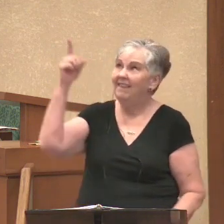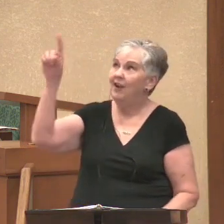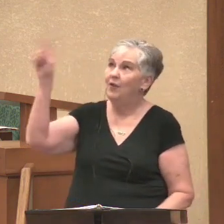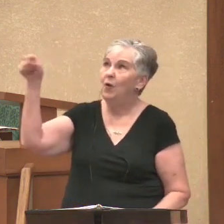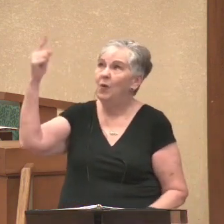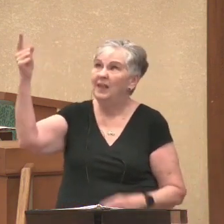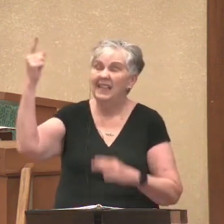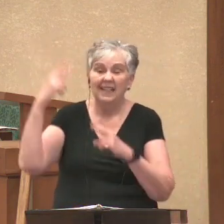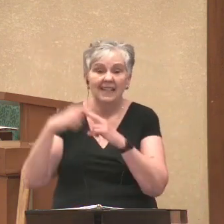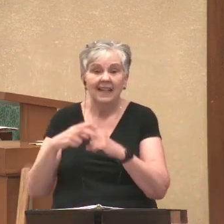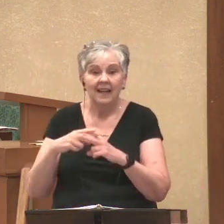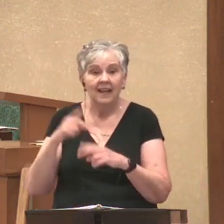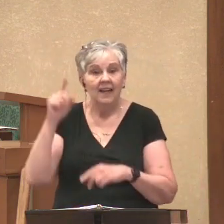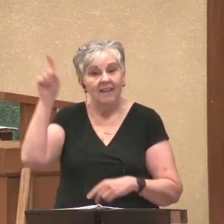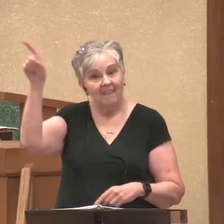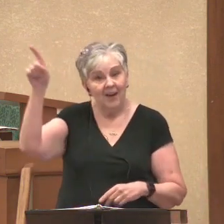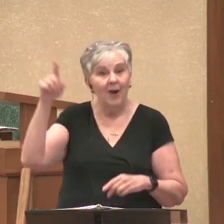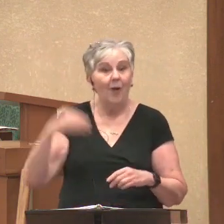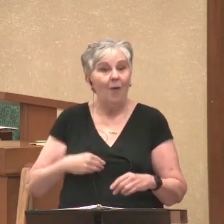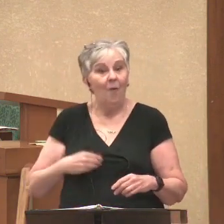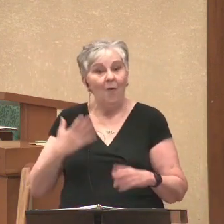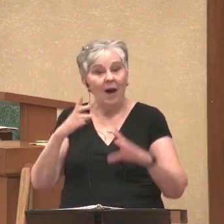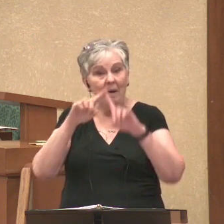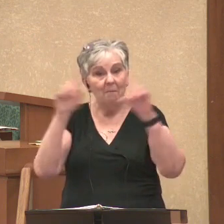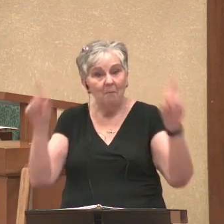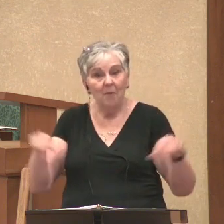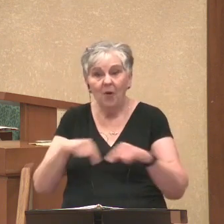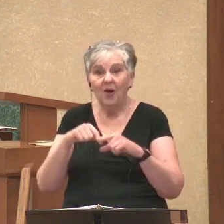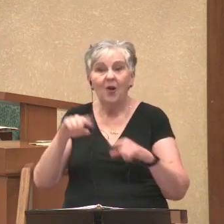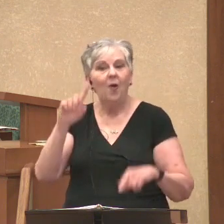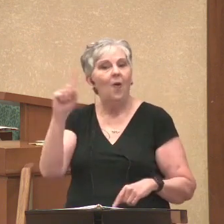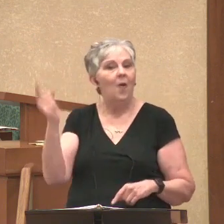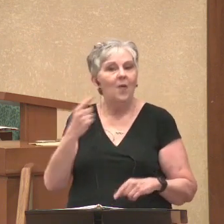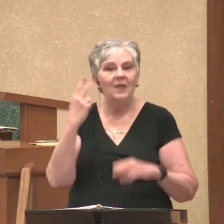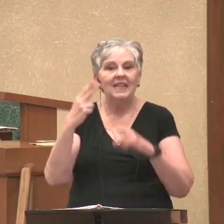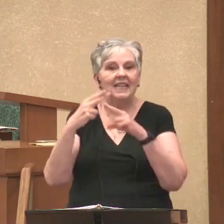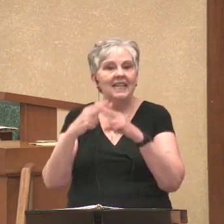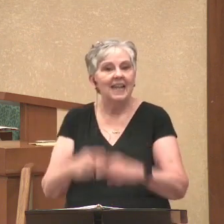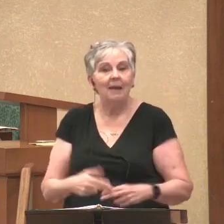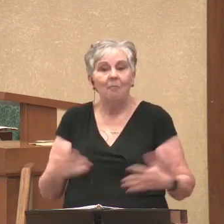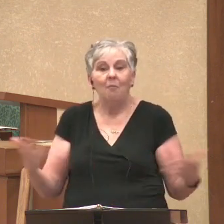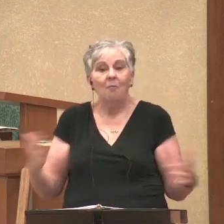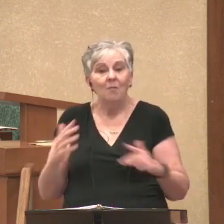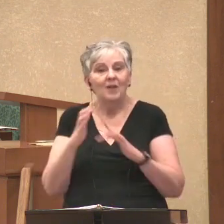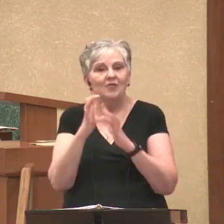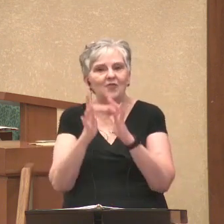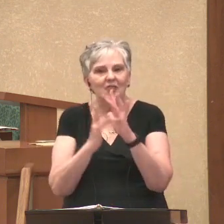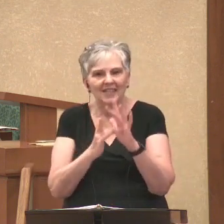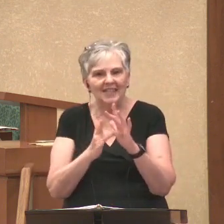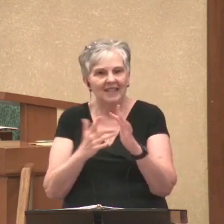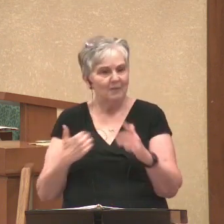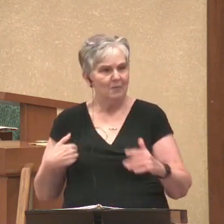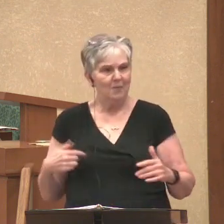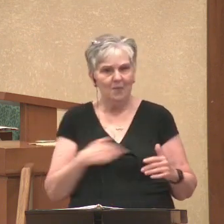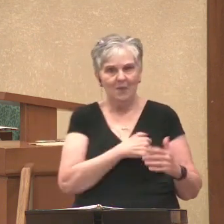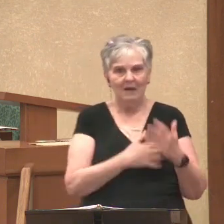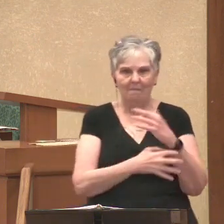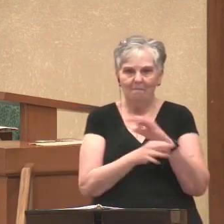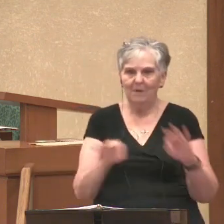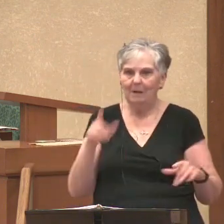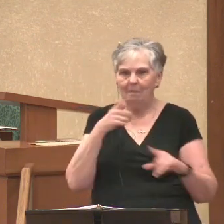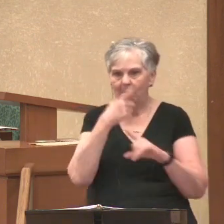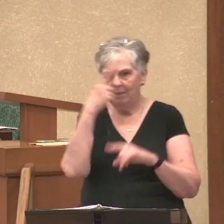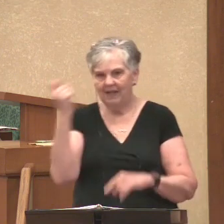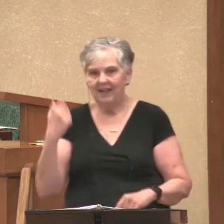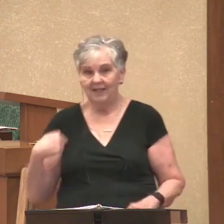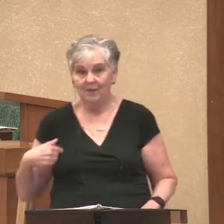name on there would be Jesus. And we would all be free because we are so loved. And this is very